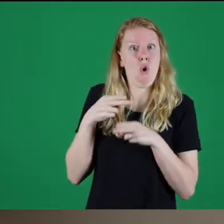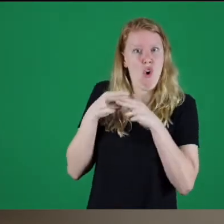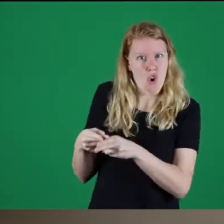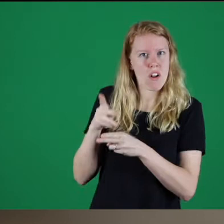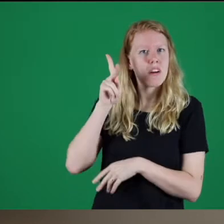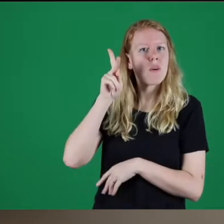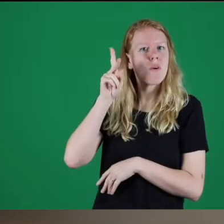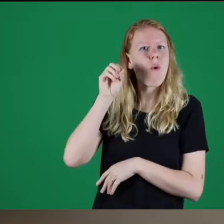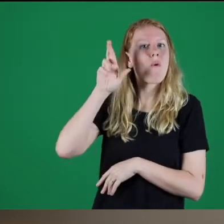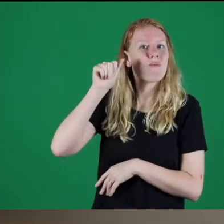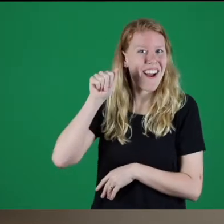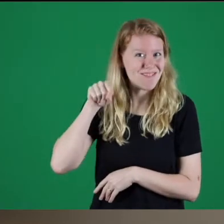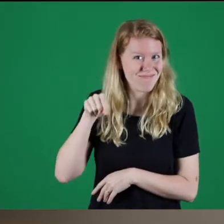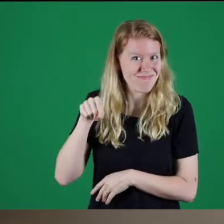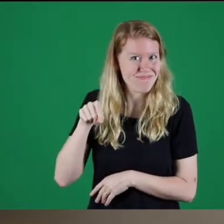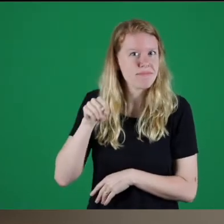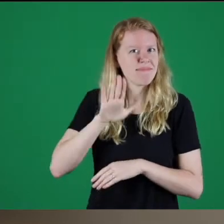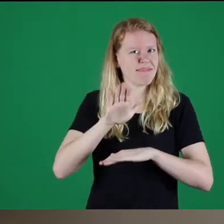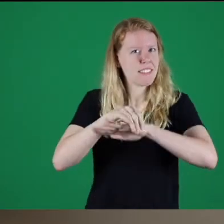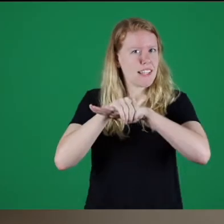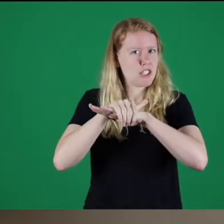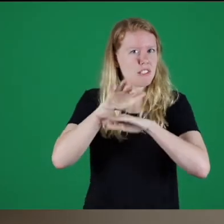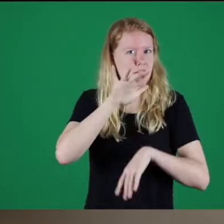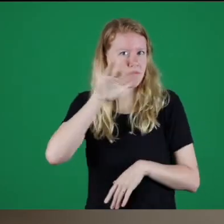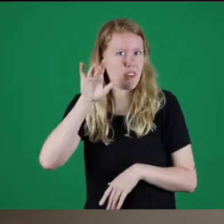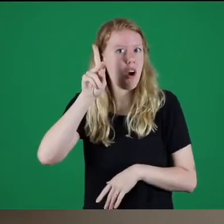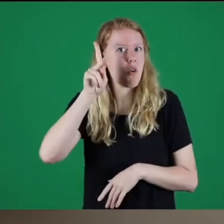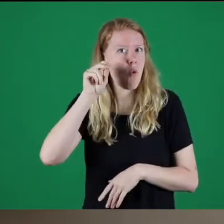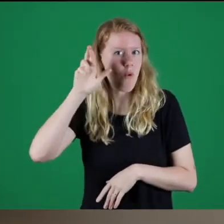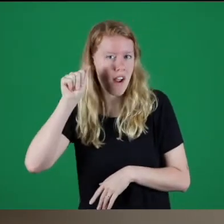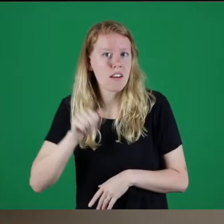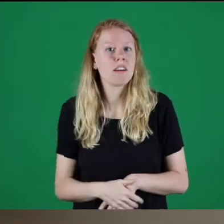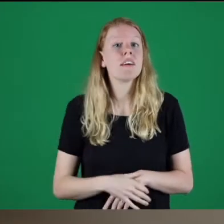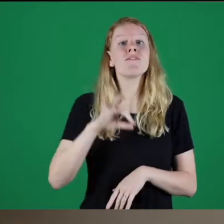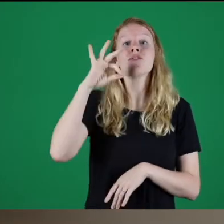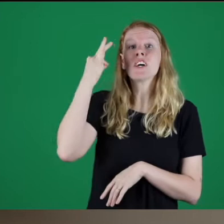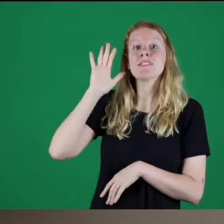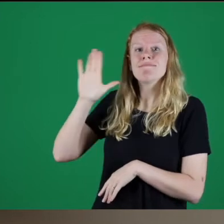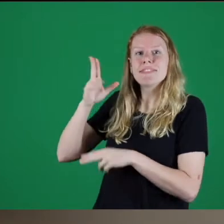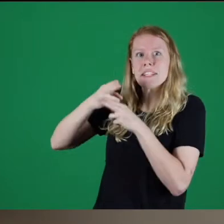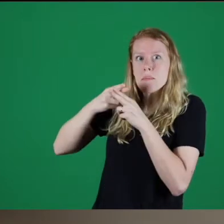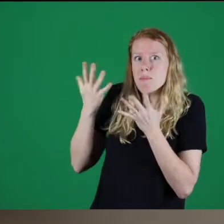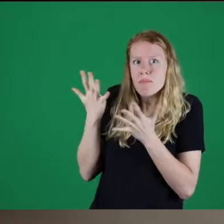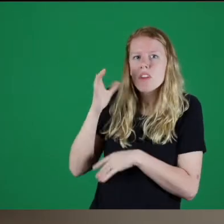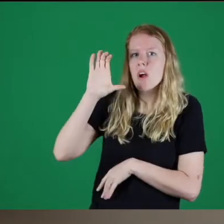a kora. In English, it's spelled K-O-R-A. But you'll find it also spelled in French with a